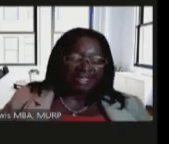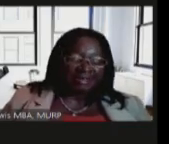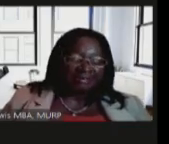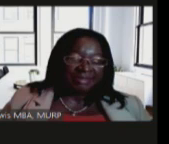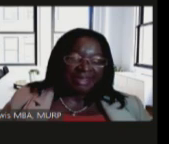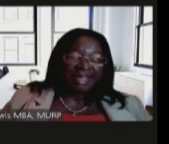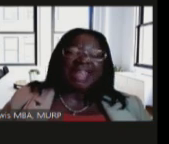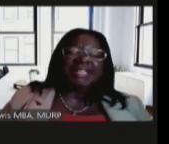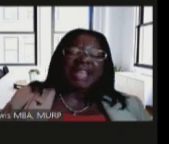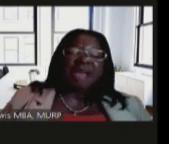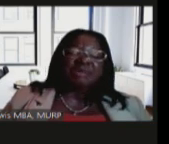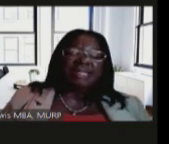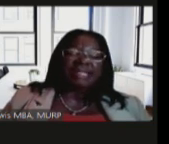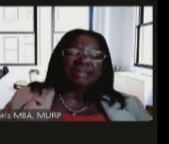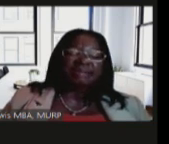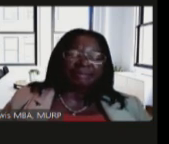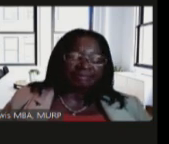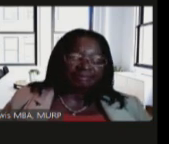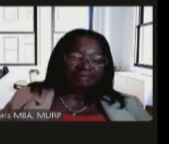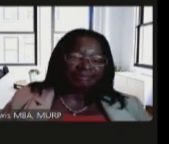Coalition. Next slide, please.